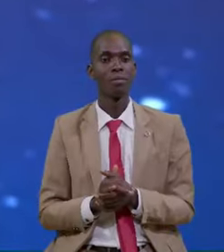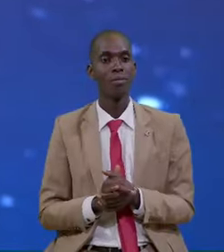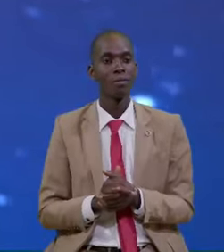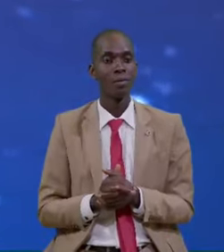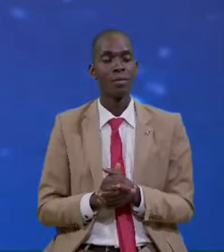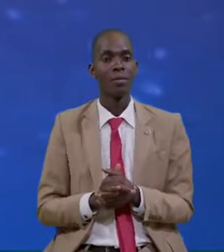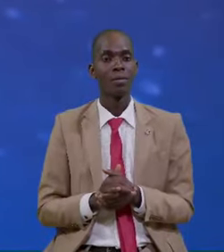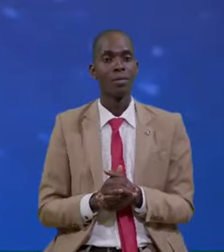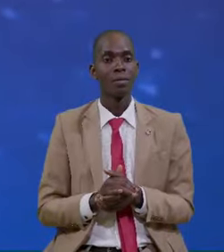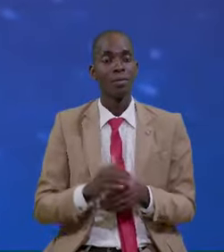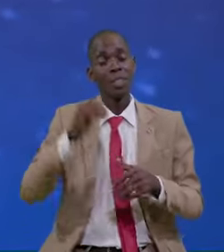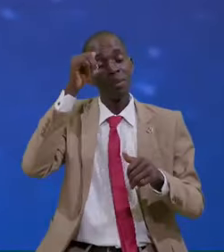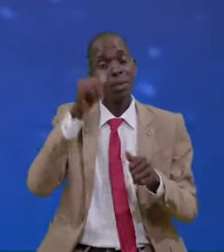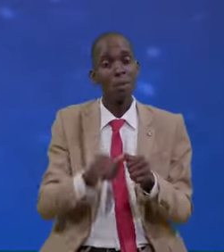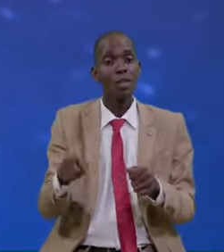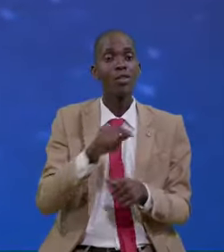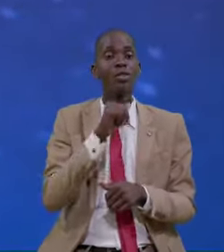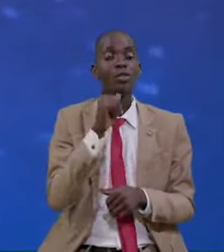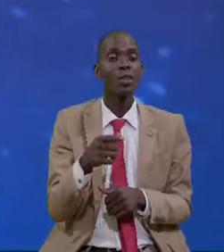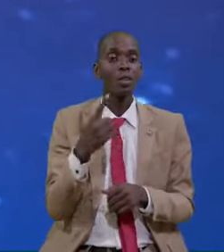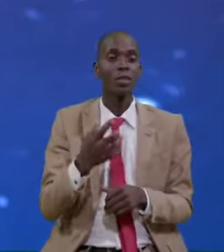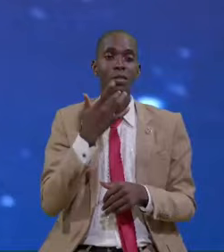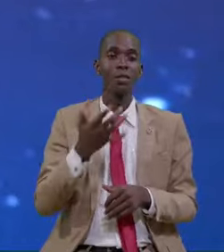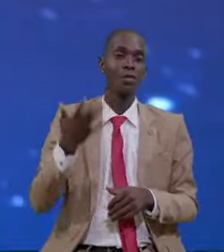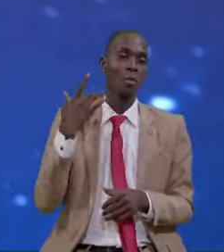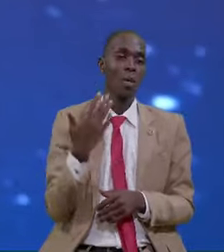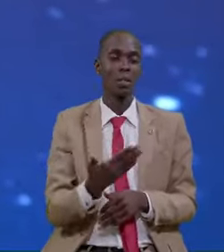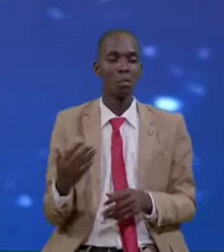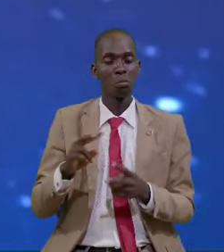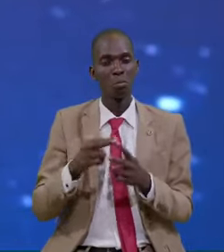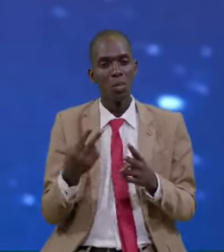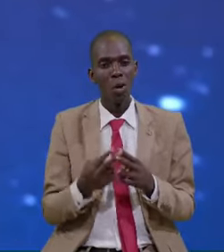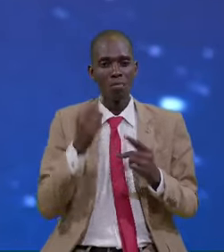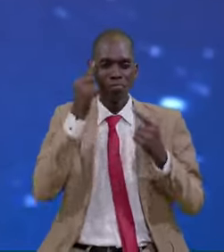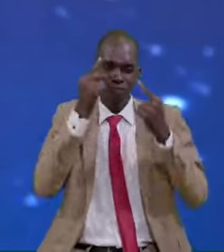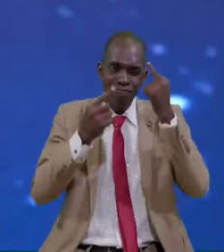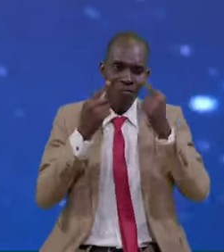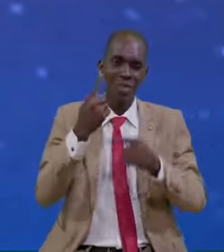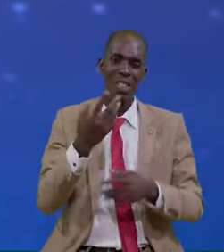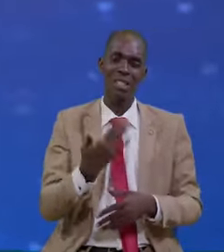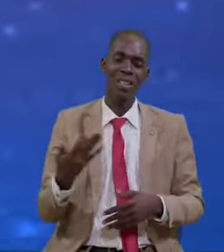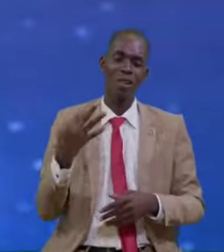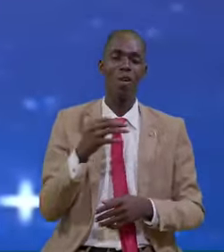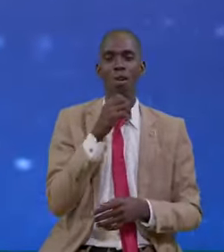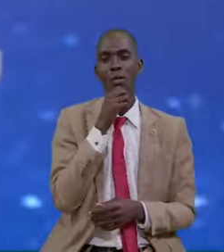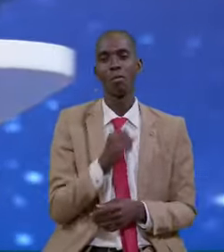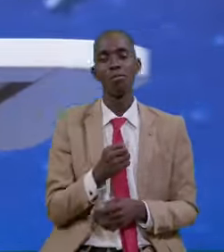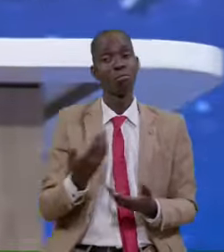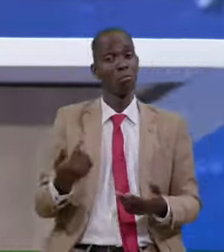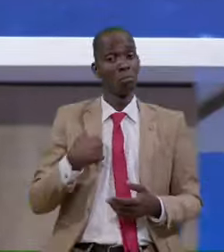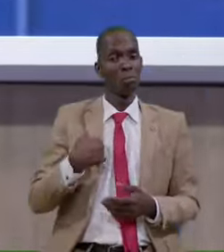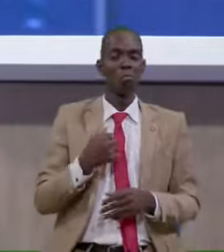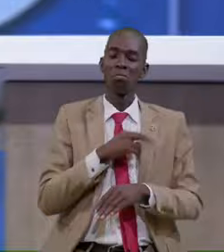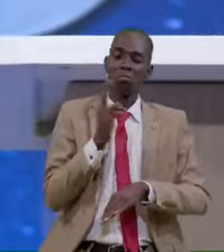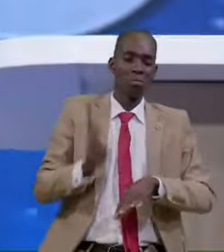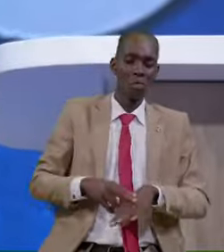not the former things, neither consider the things of old. You know, I used to be like this. I